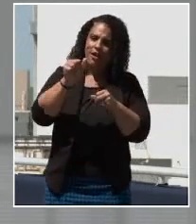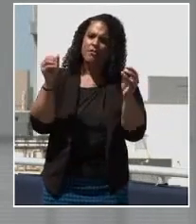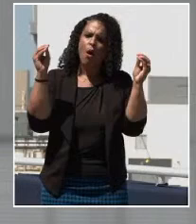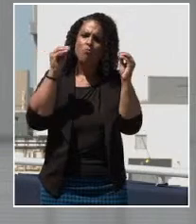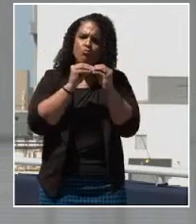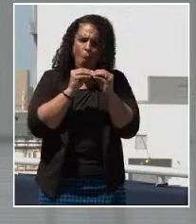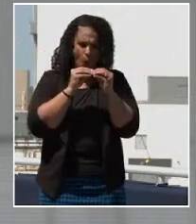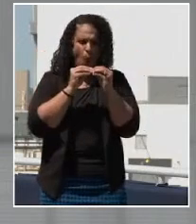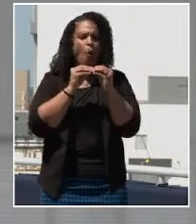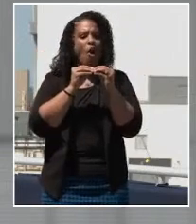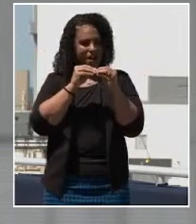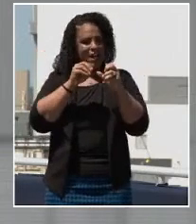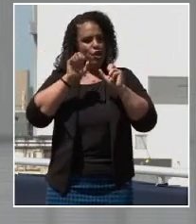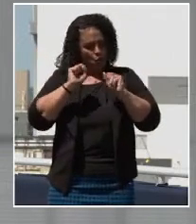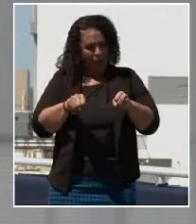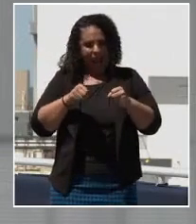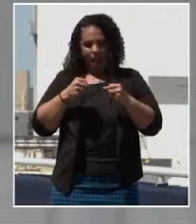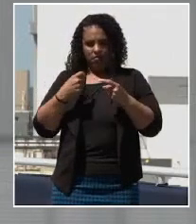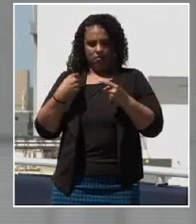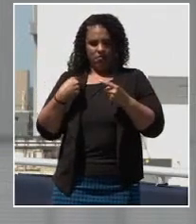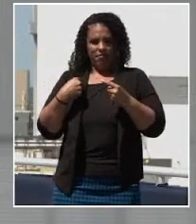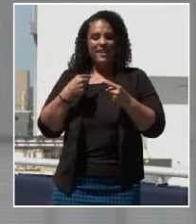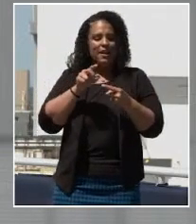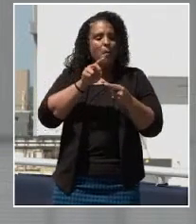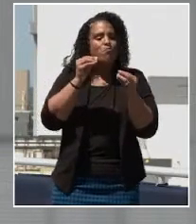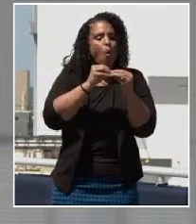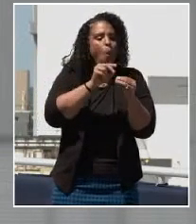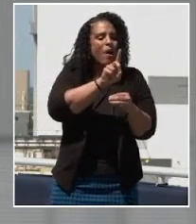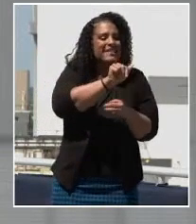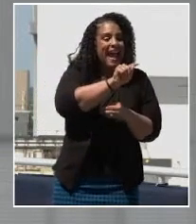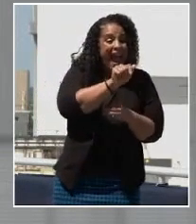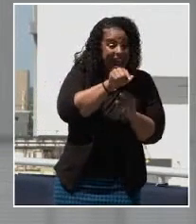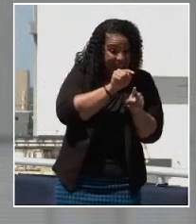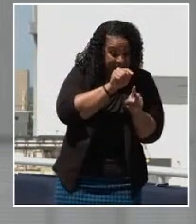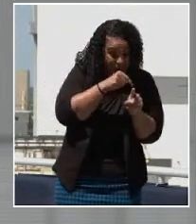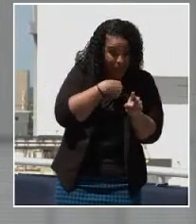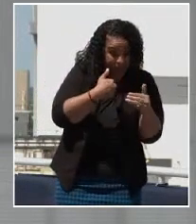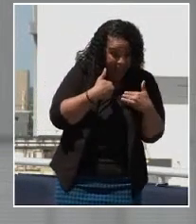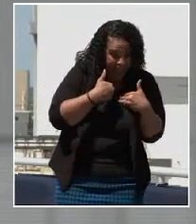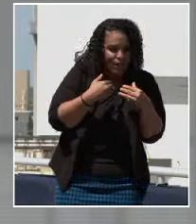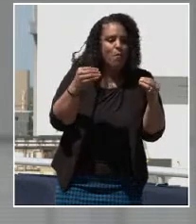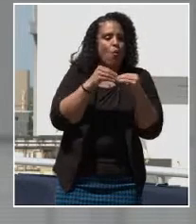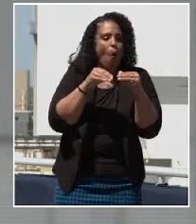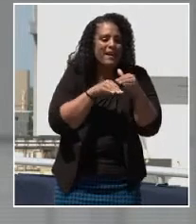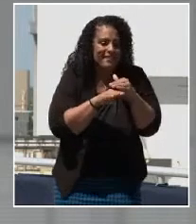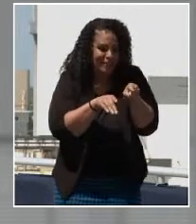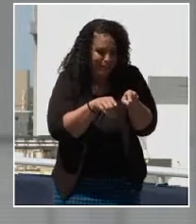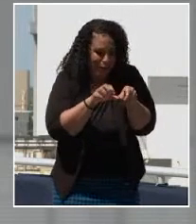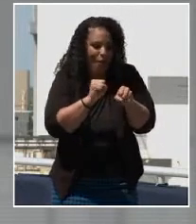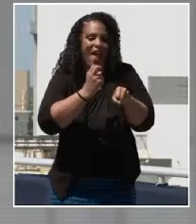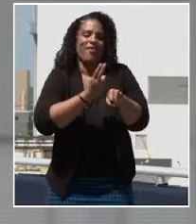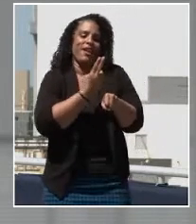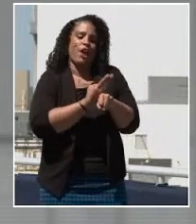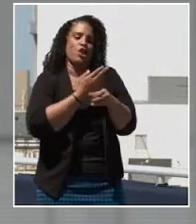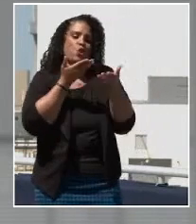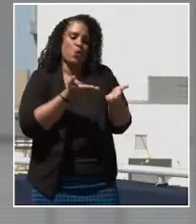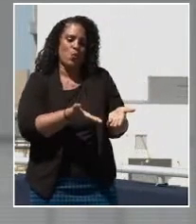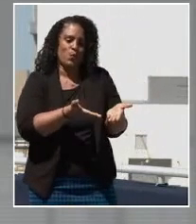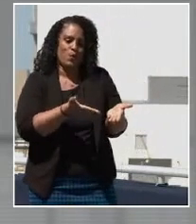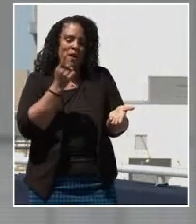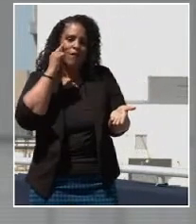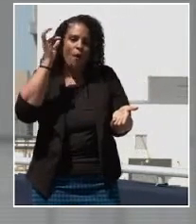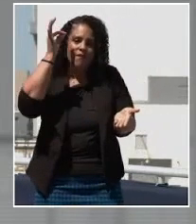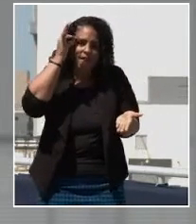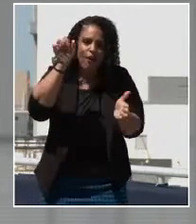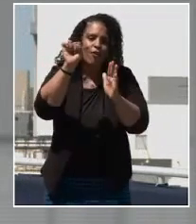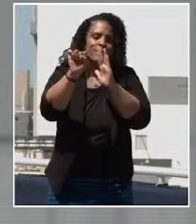more datable more uh NASA data more accessible and usable for